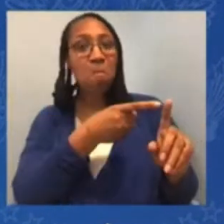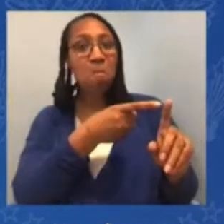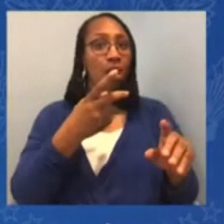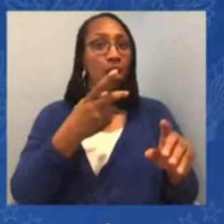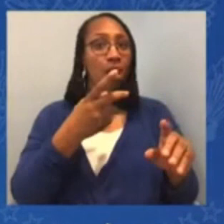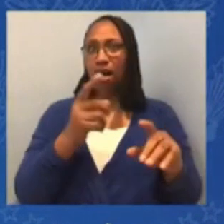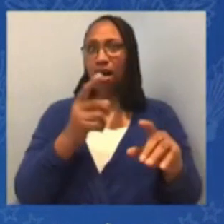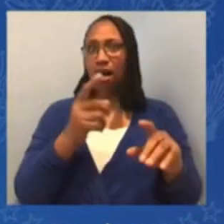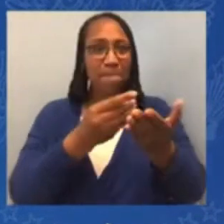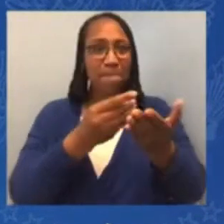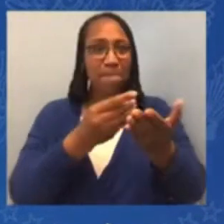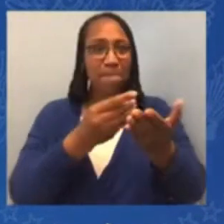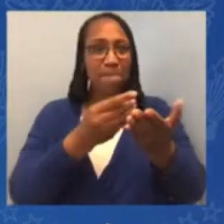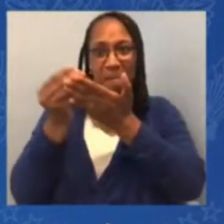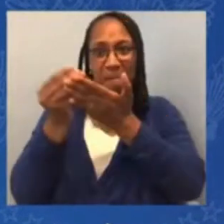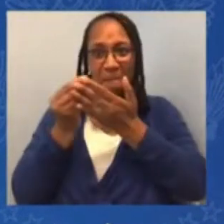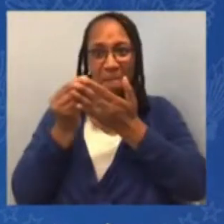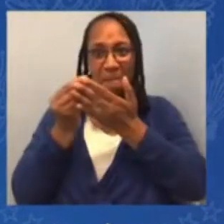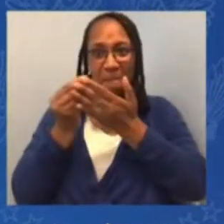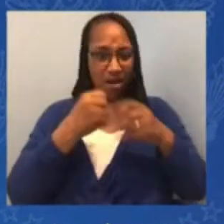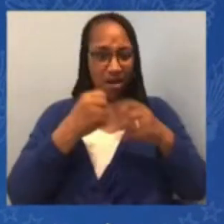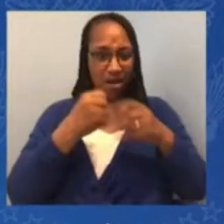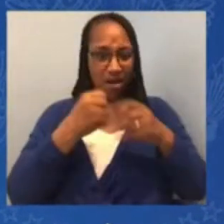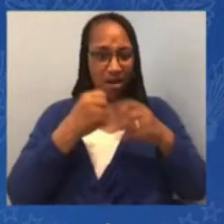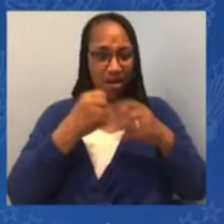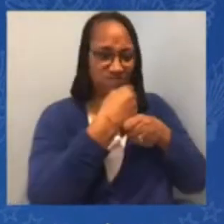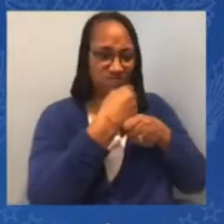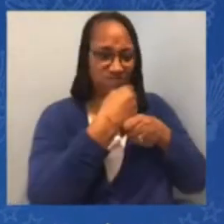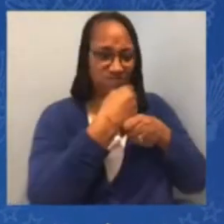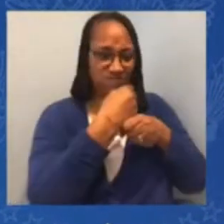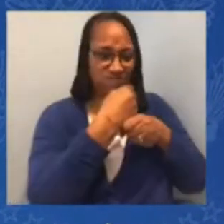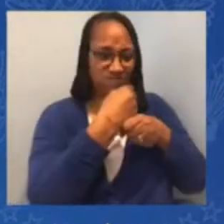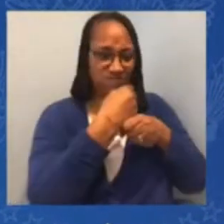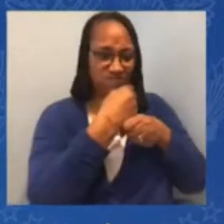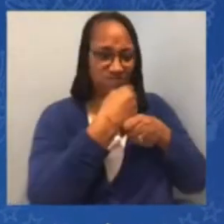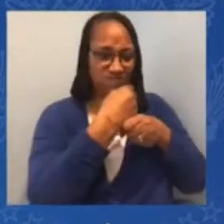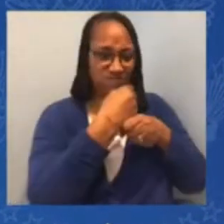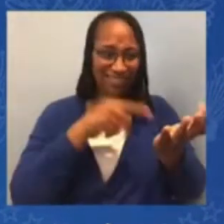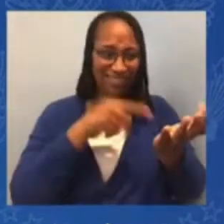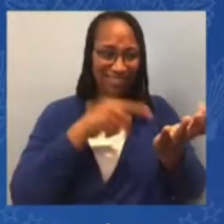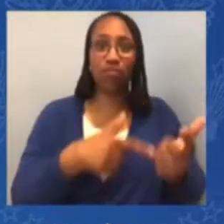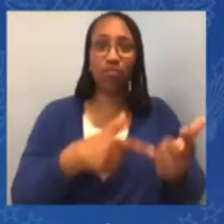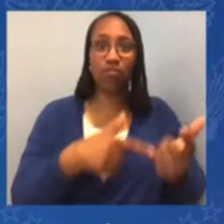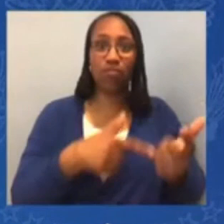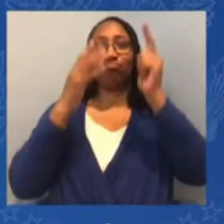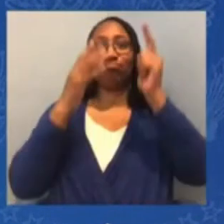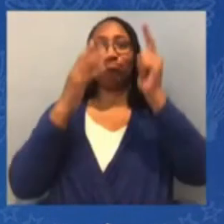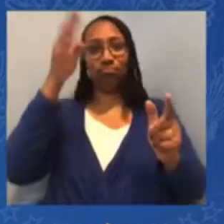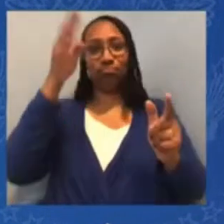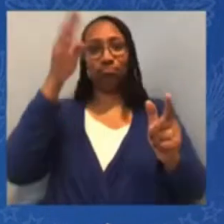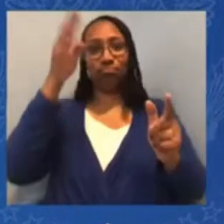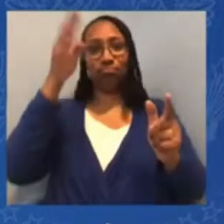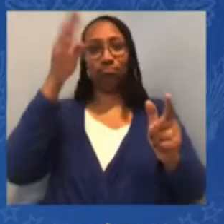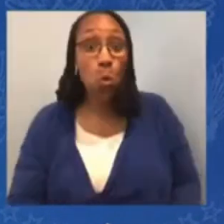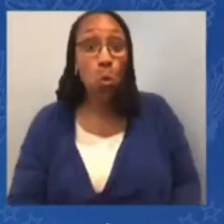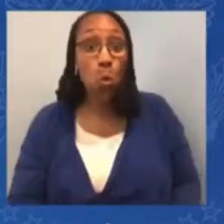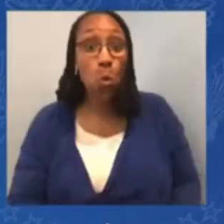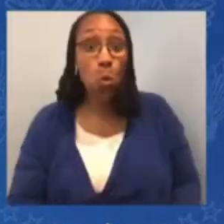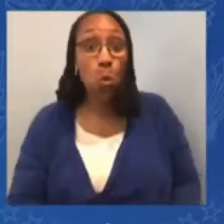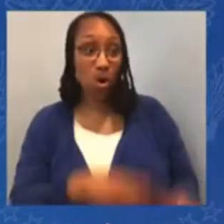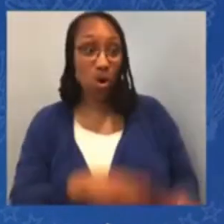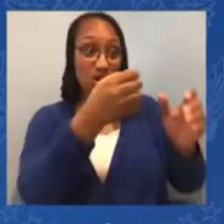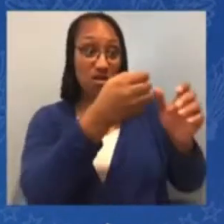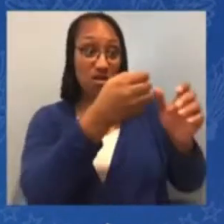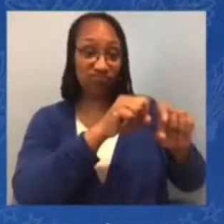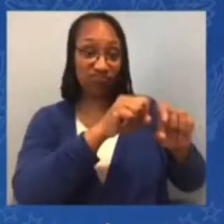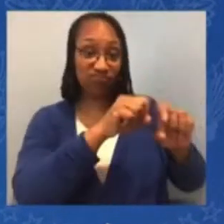Come on. These weapons don't have serial numbers. That's why they like to buy them. So criminals can use them, commit crimes, and not leave behind